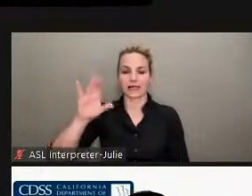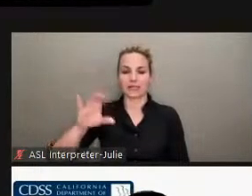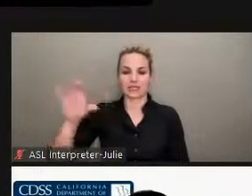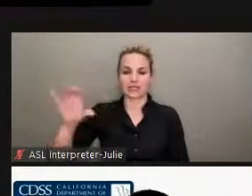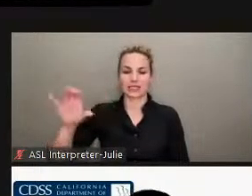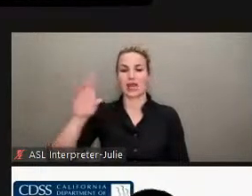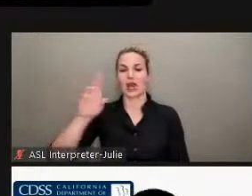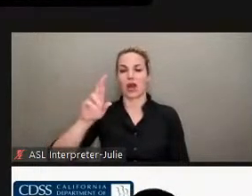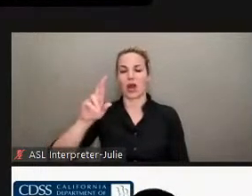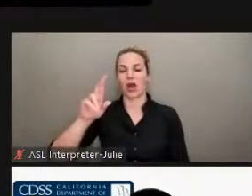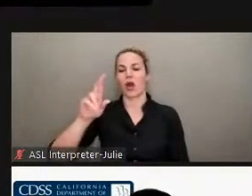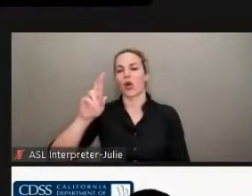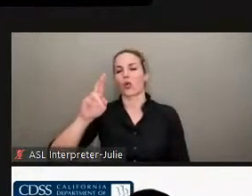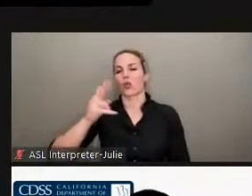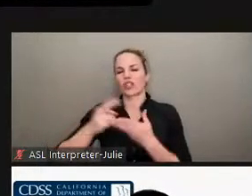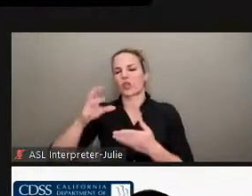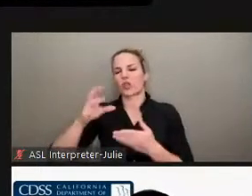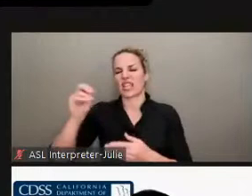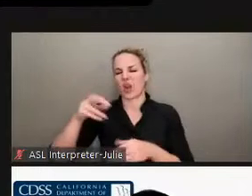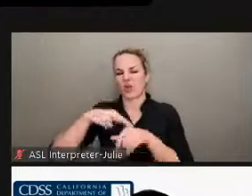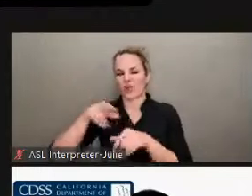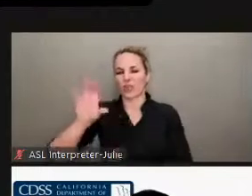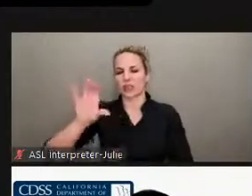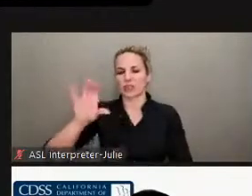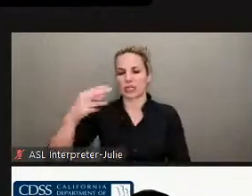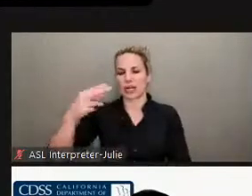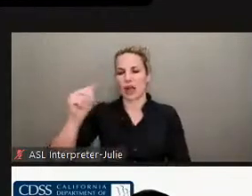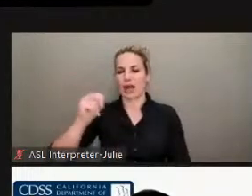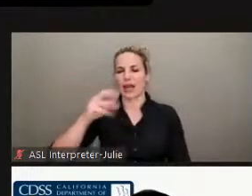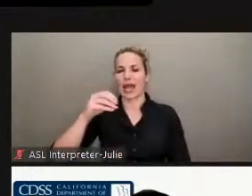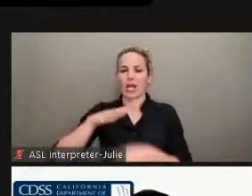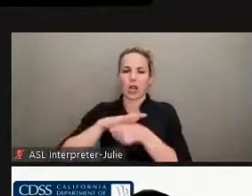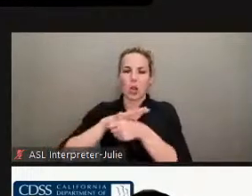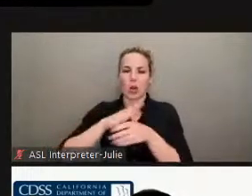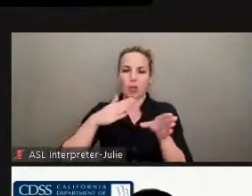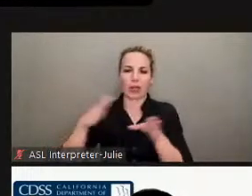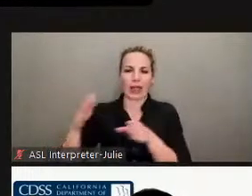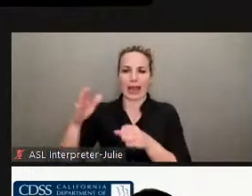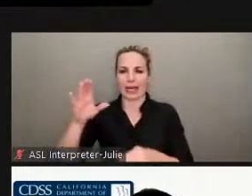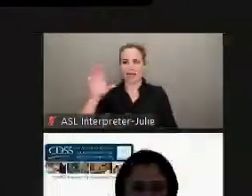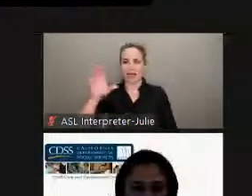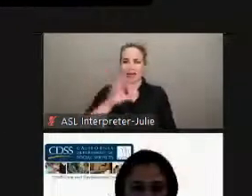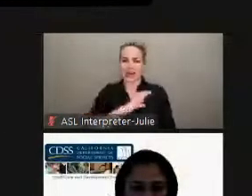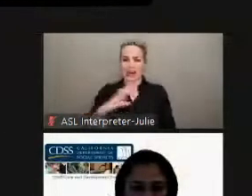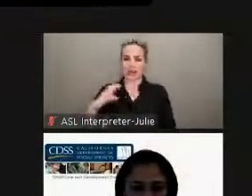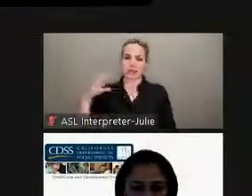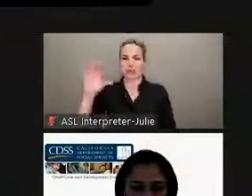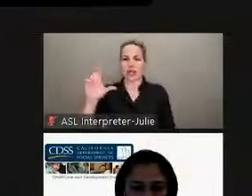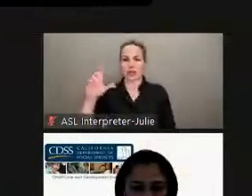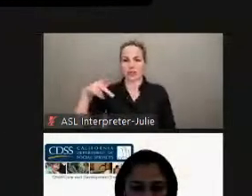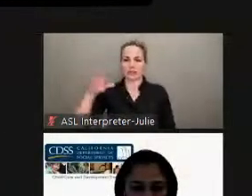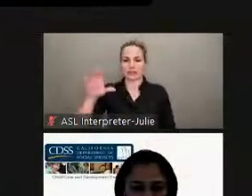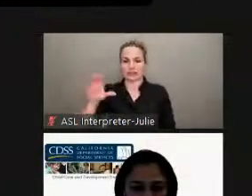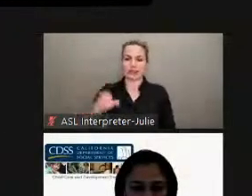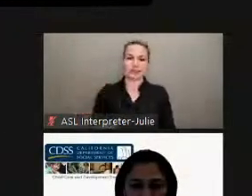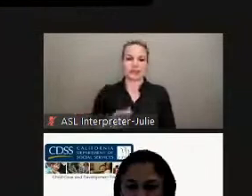and Referral, CHON, and local planning councils. And now I'll turn it over to Nadira.